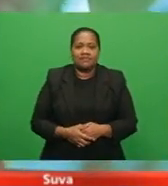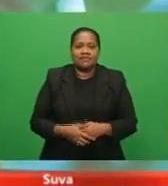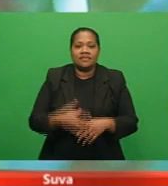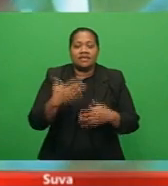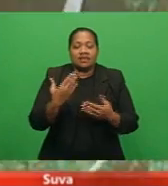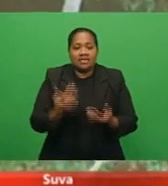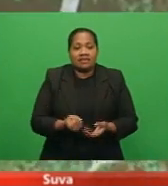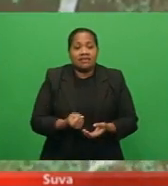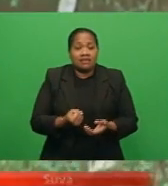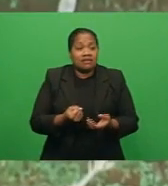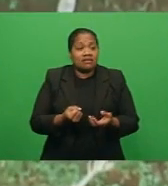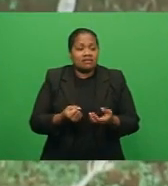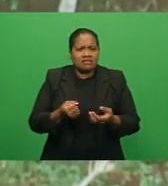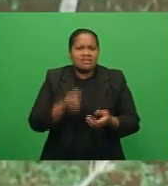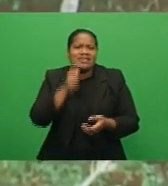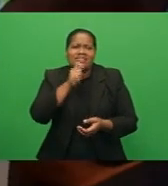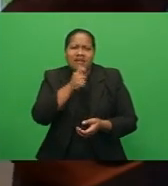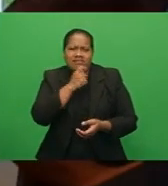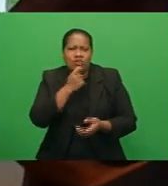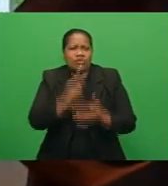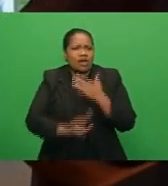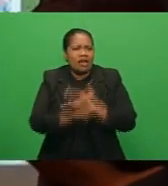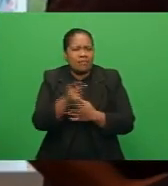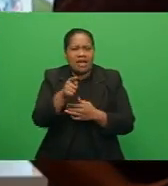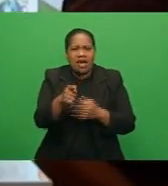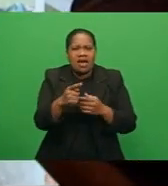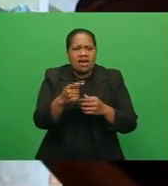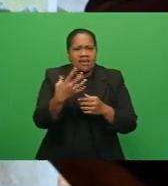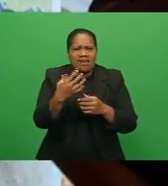they tend to burrow deep to lay eggs. We've